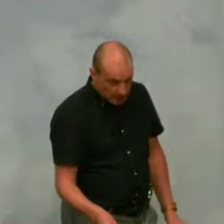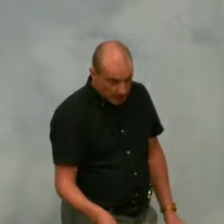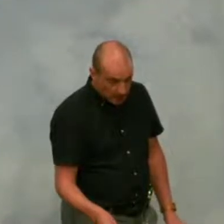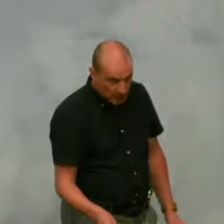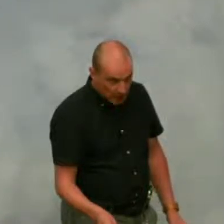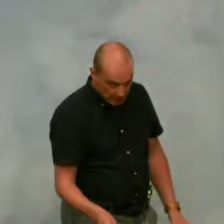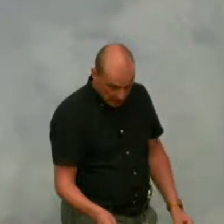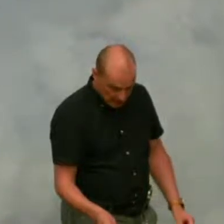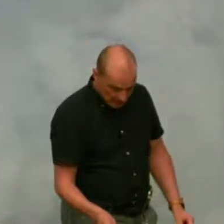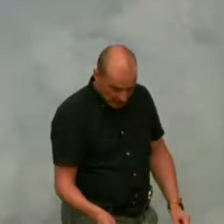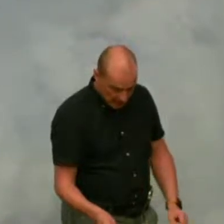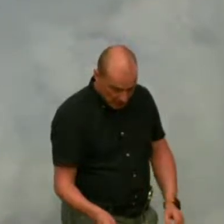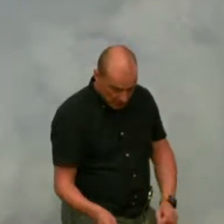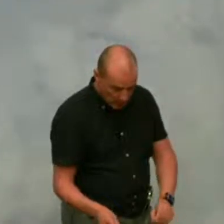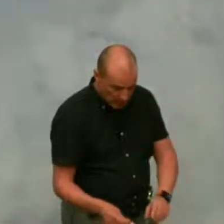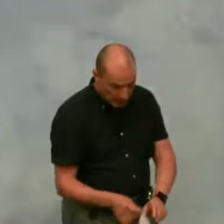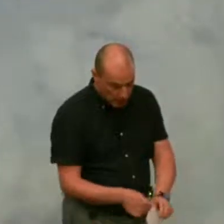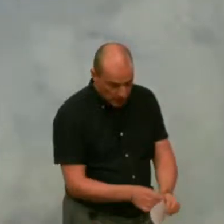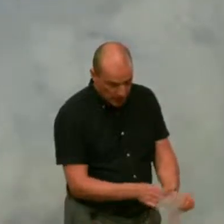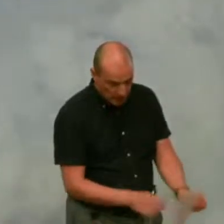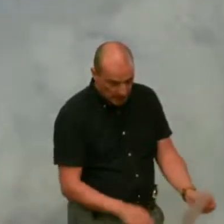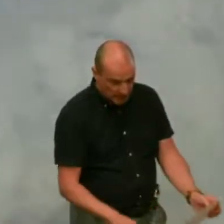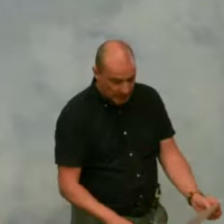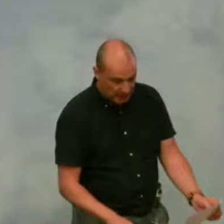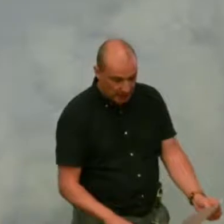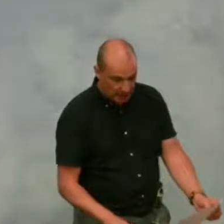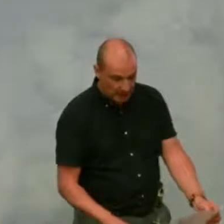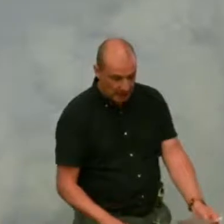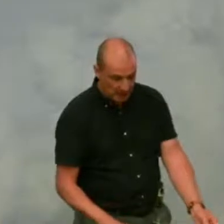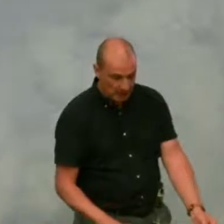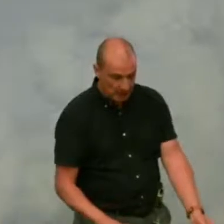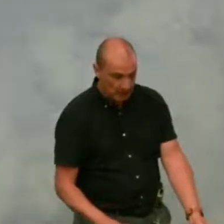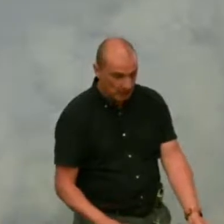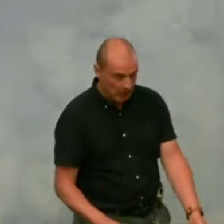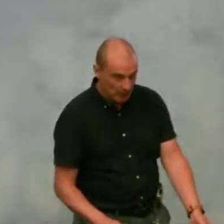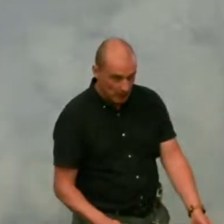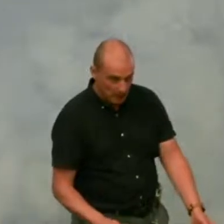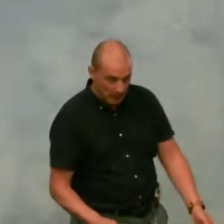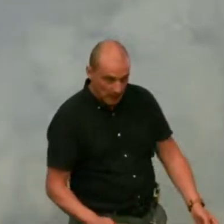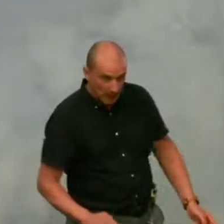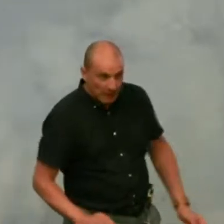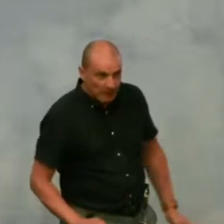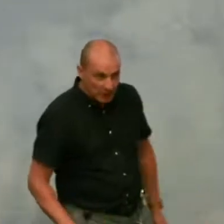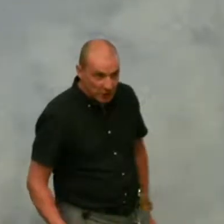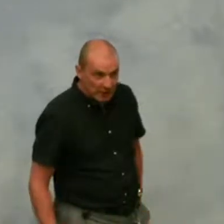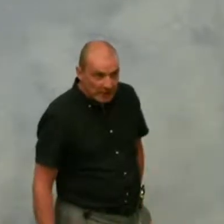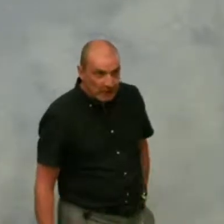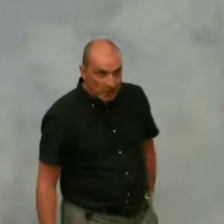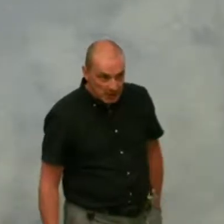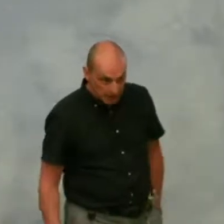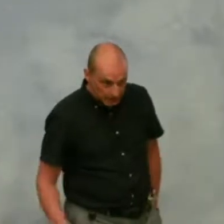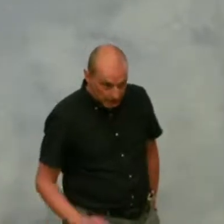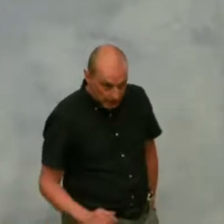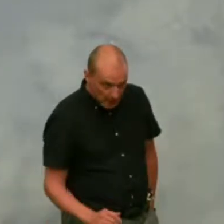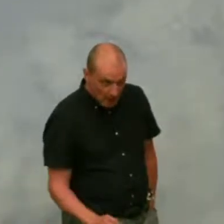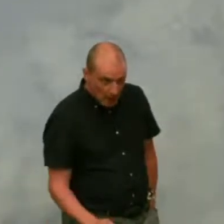So my question is this why we have been experiencing phishing